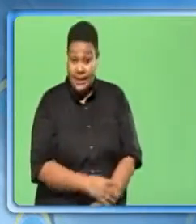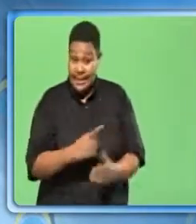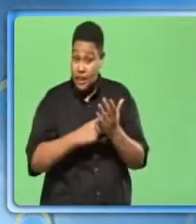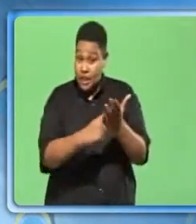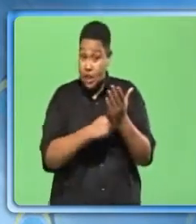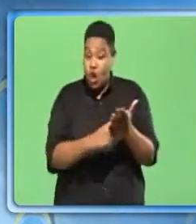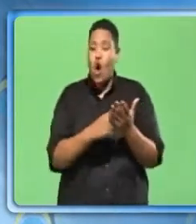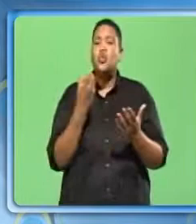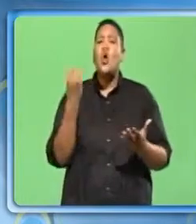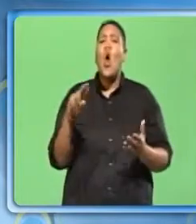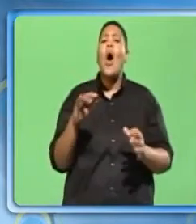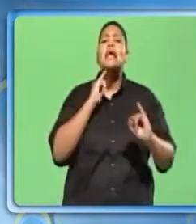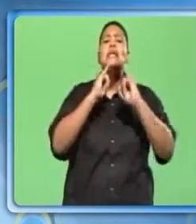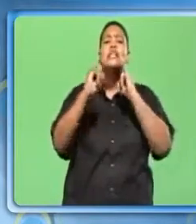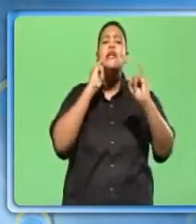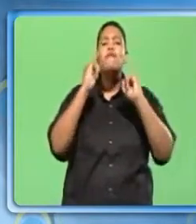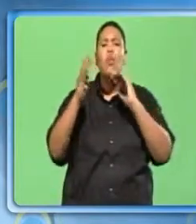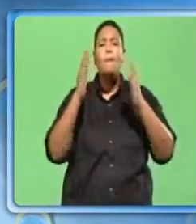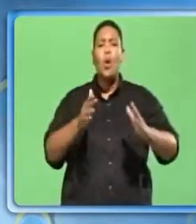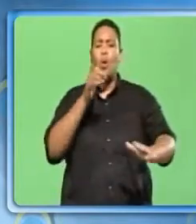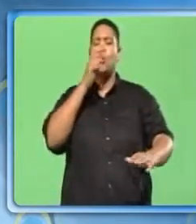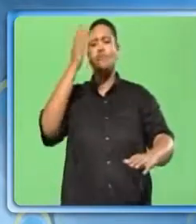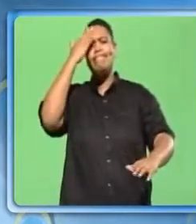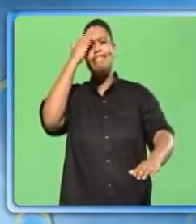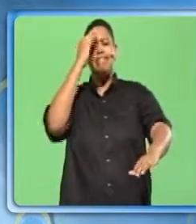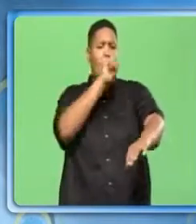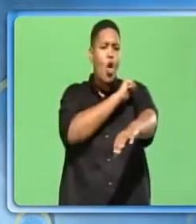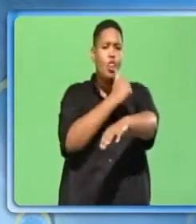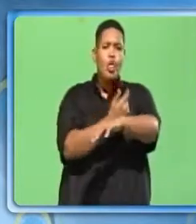Discuss or interview an authority.